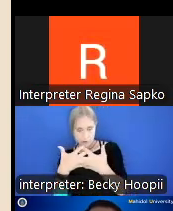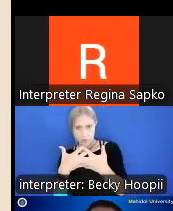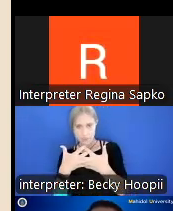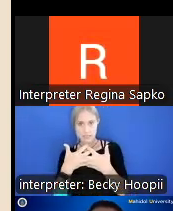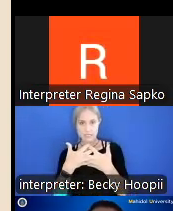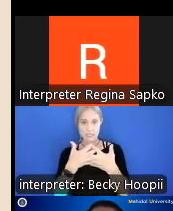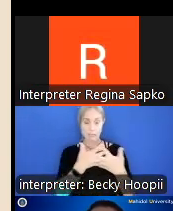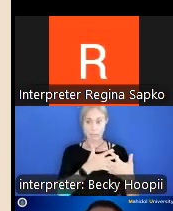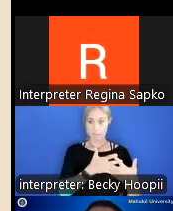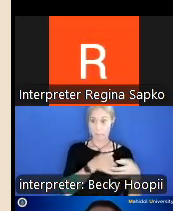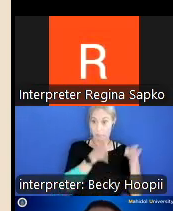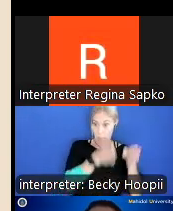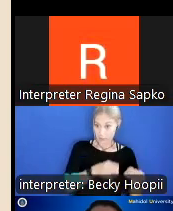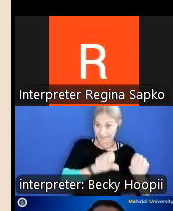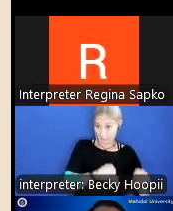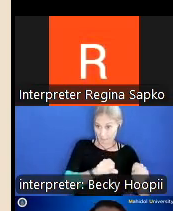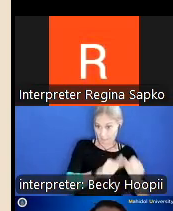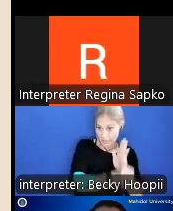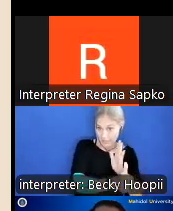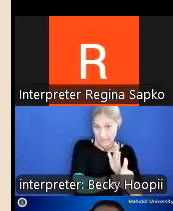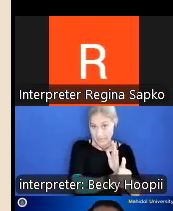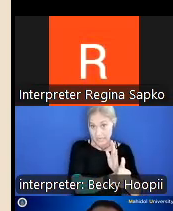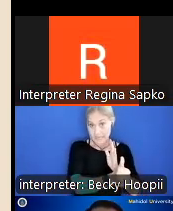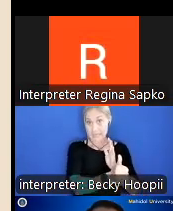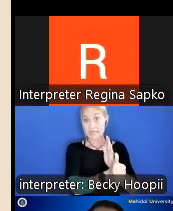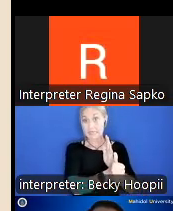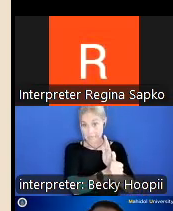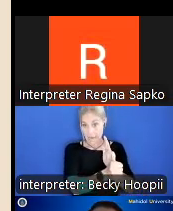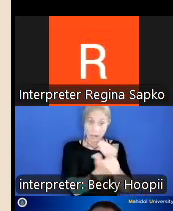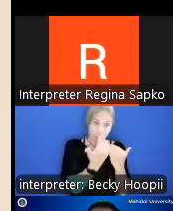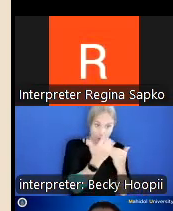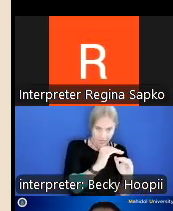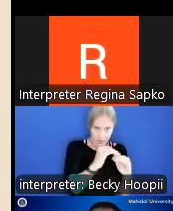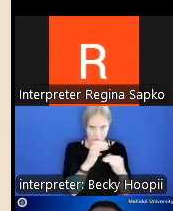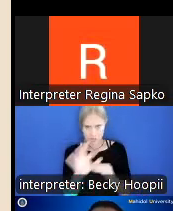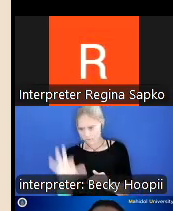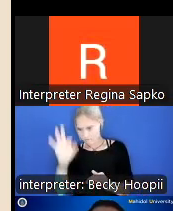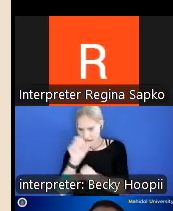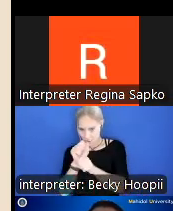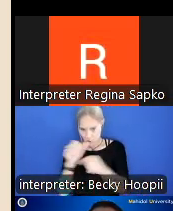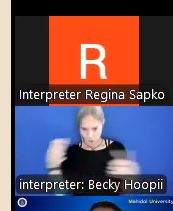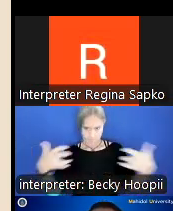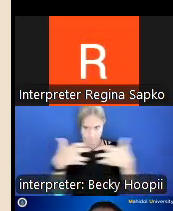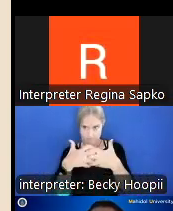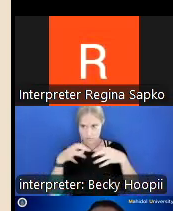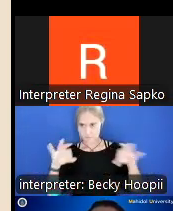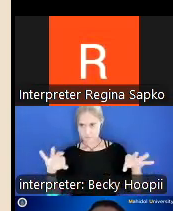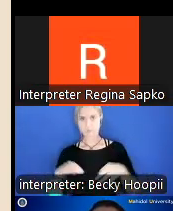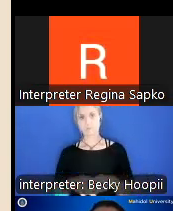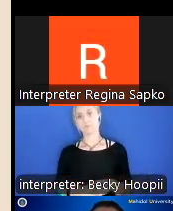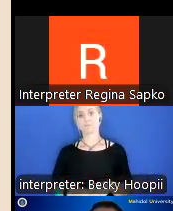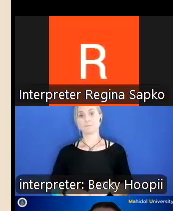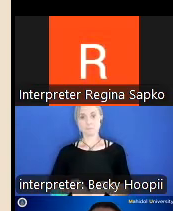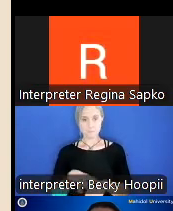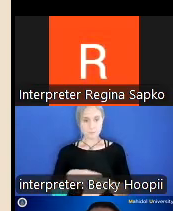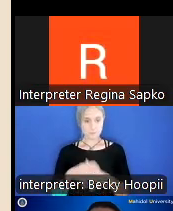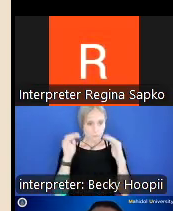ability and their limitation. Anyway, we have also challenge about